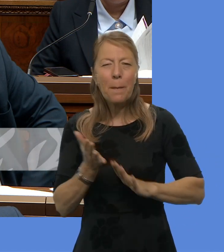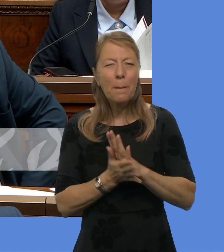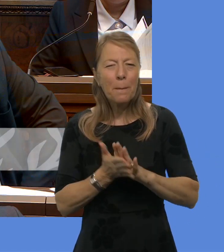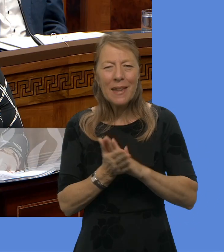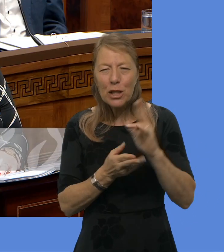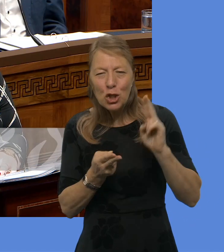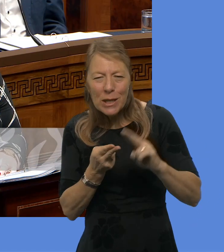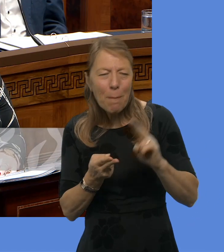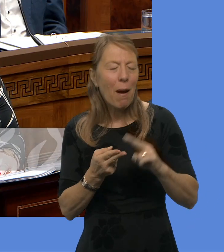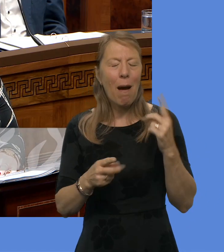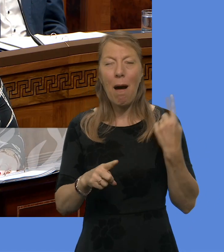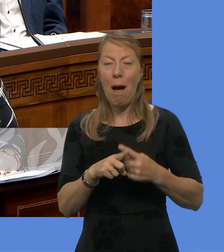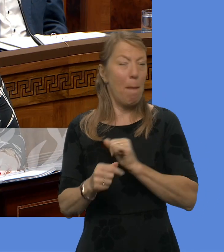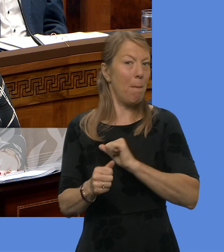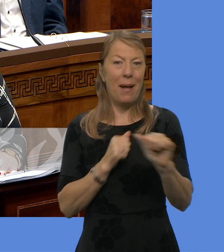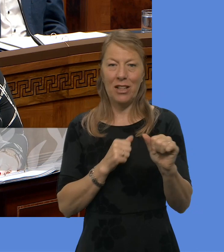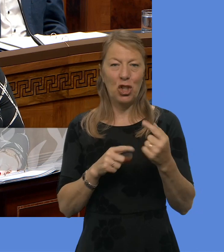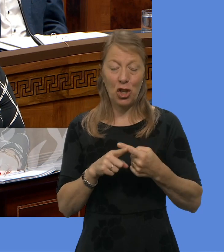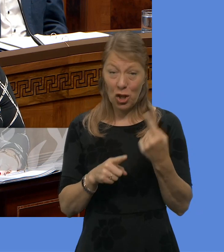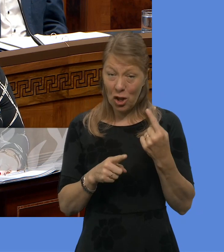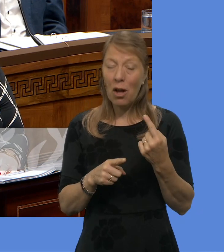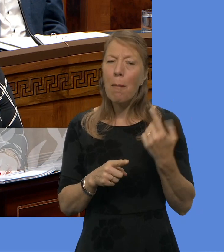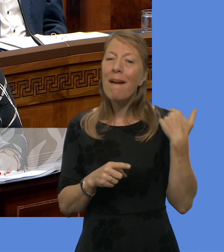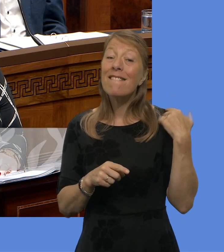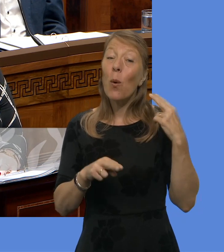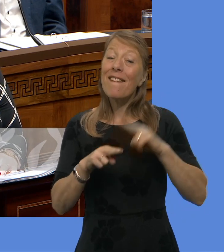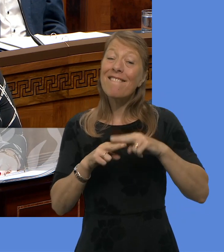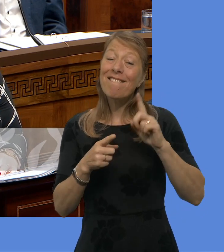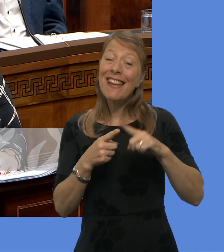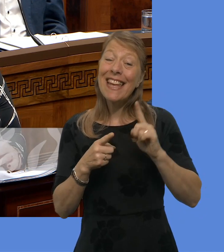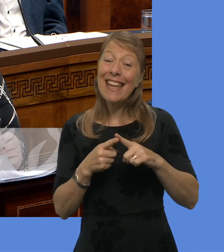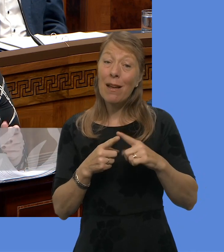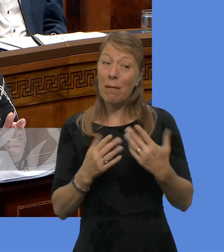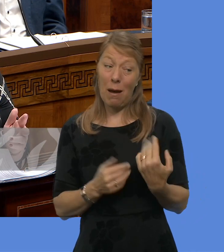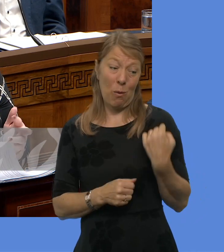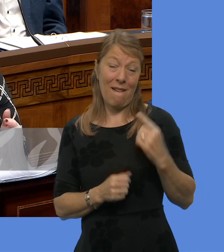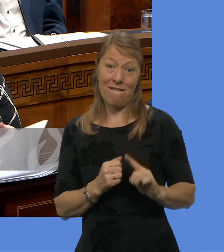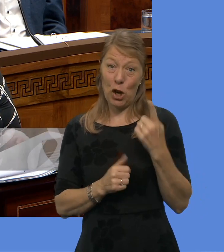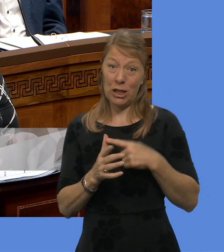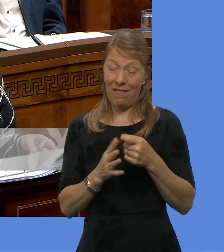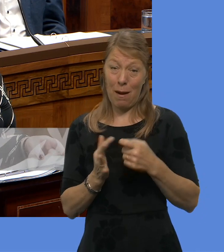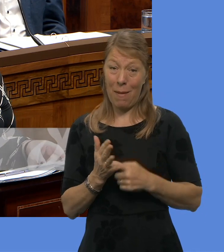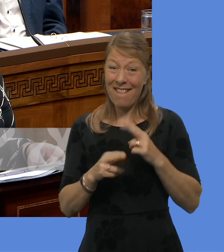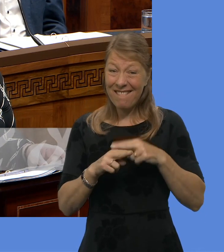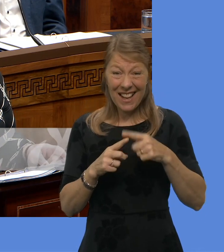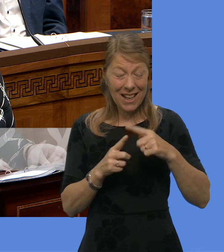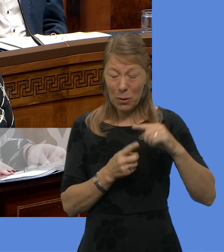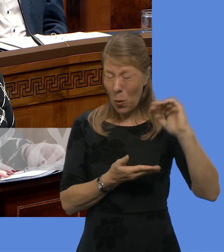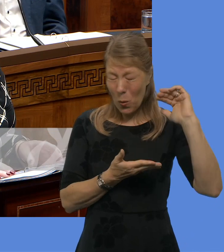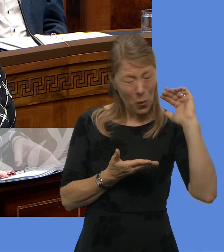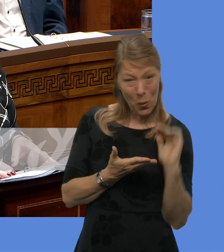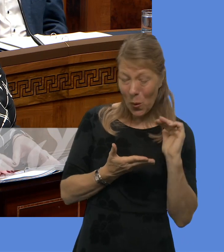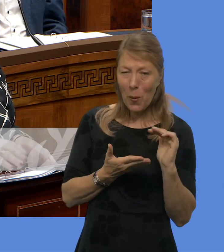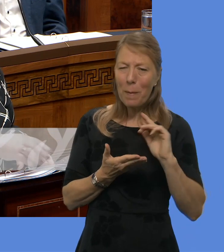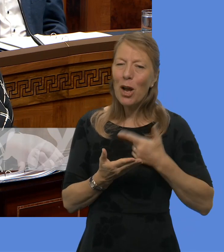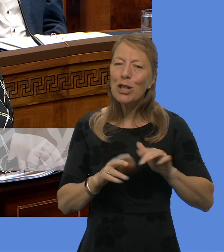Indeed, this resulted in a further fee decrease from the 1st of April, making Access NI disclosure fees the lowest now in the UK.